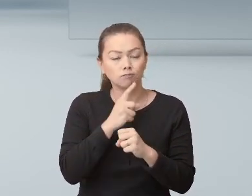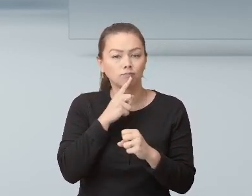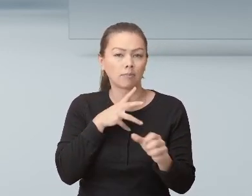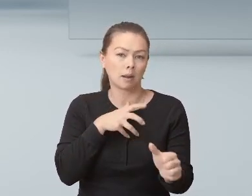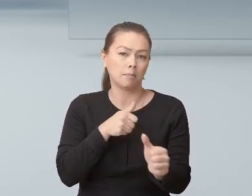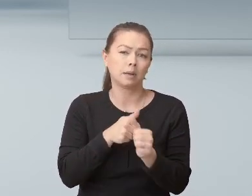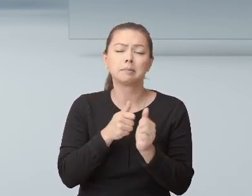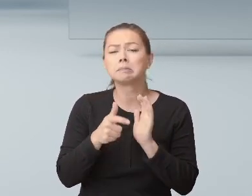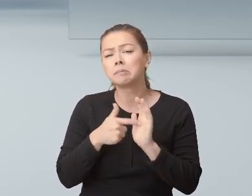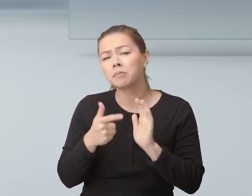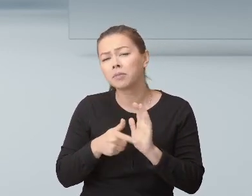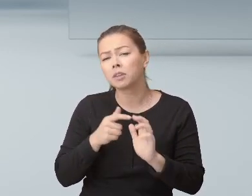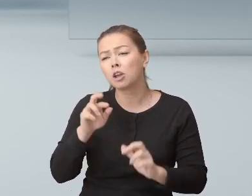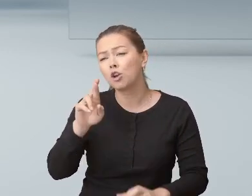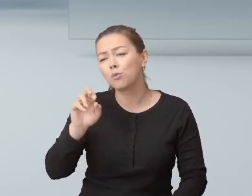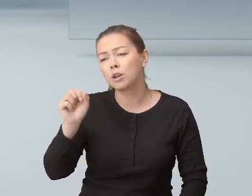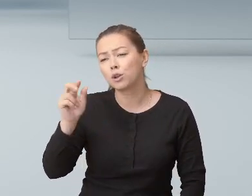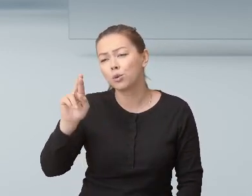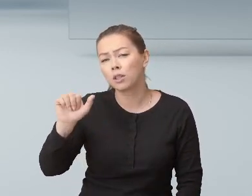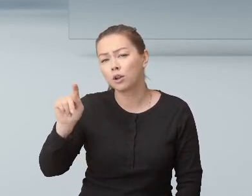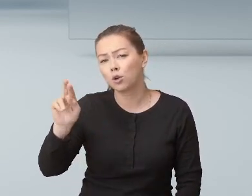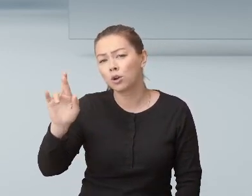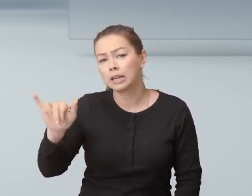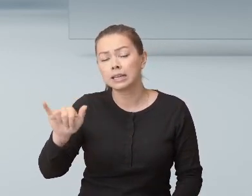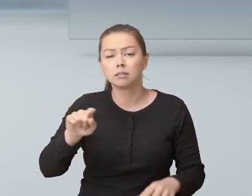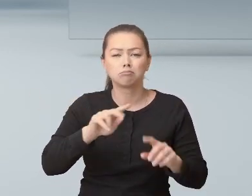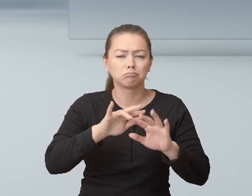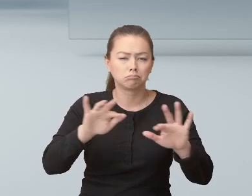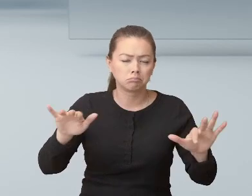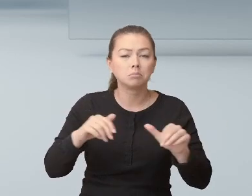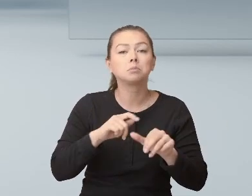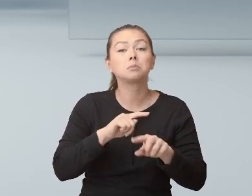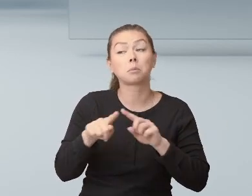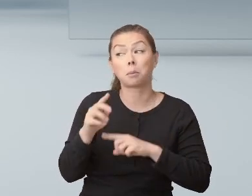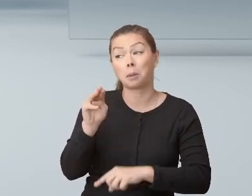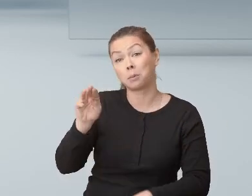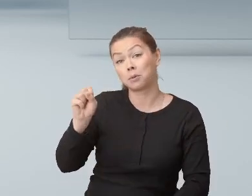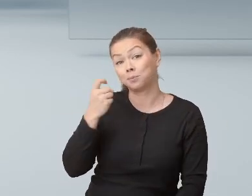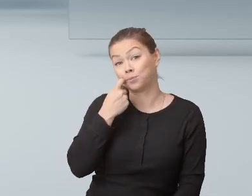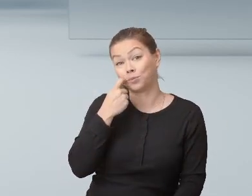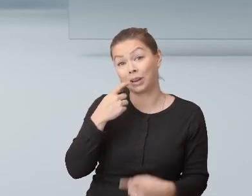thing. But what Microsoft just announced was very interesting is